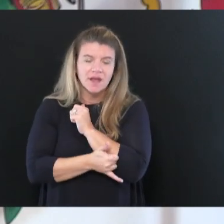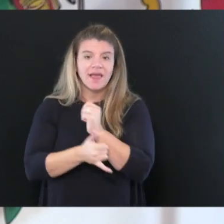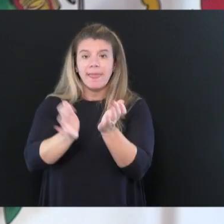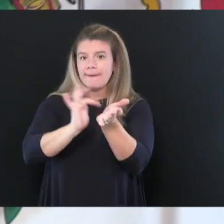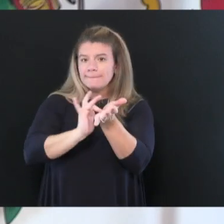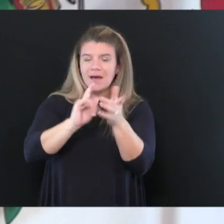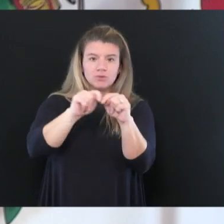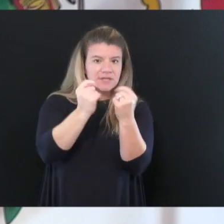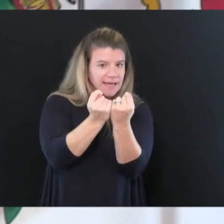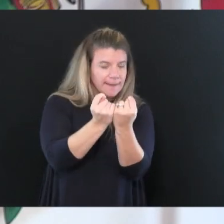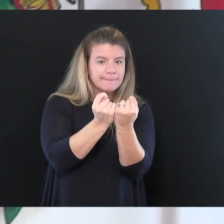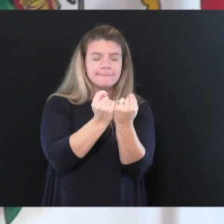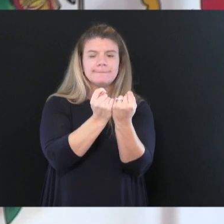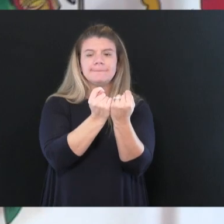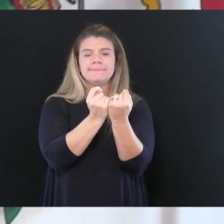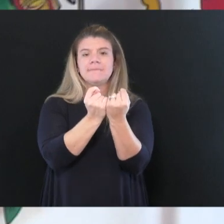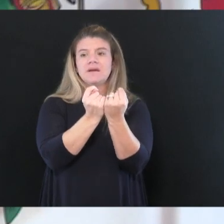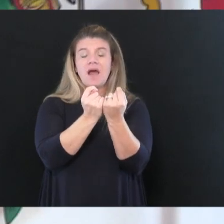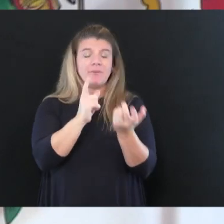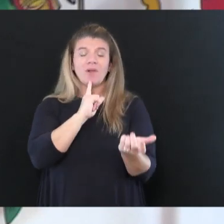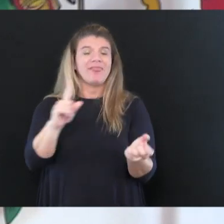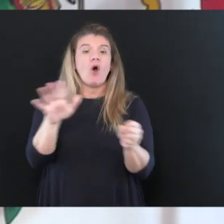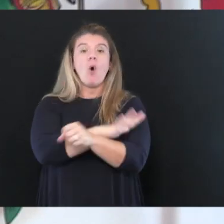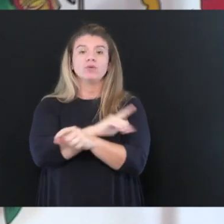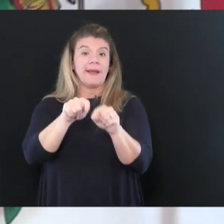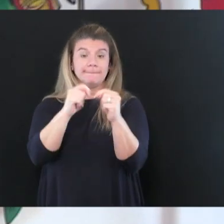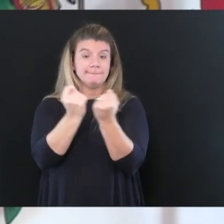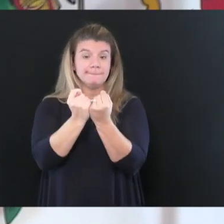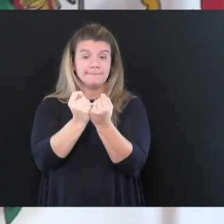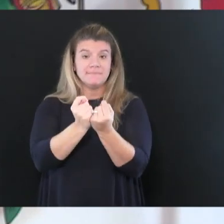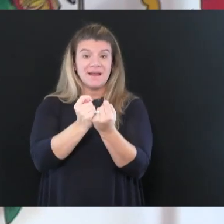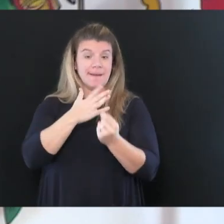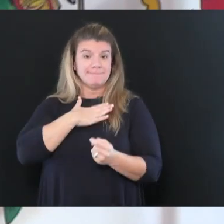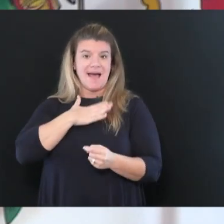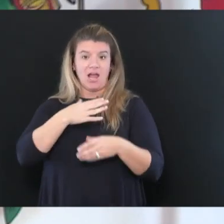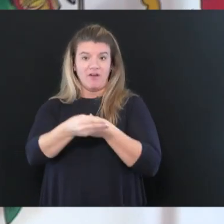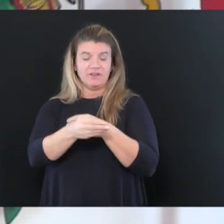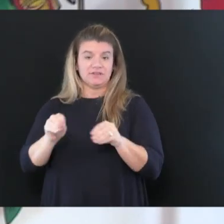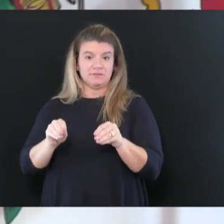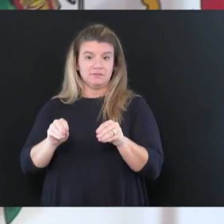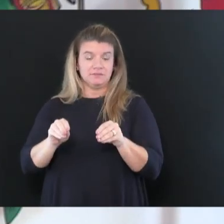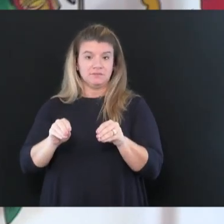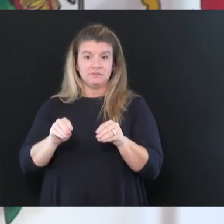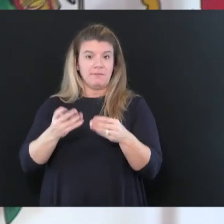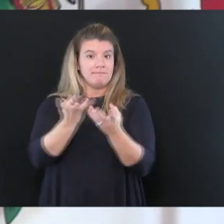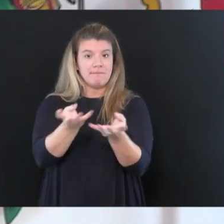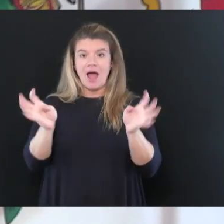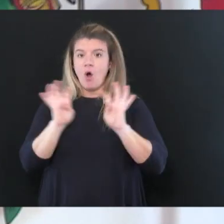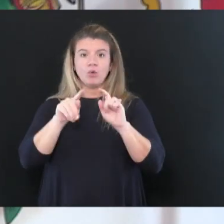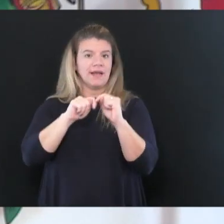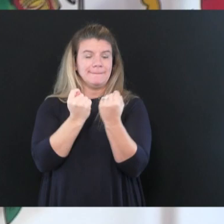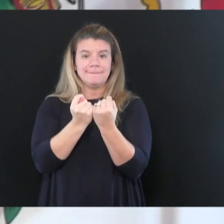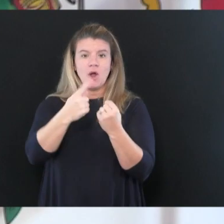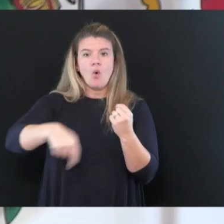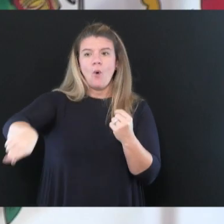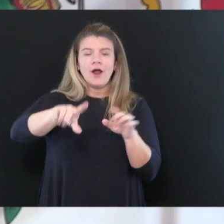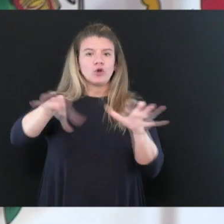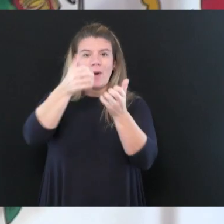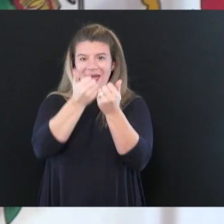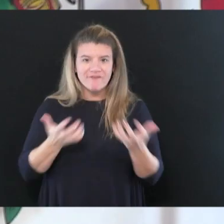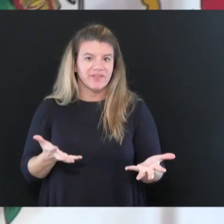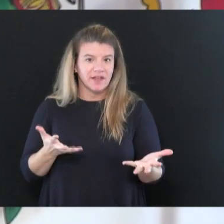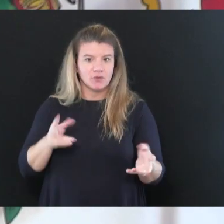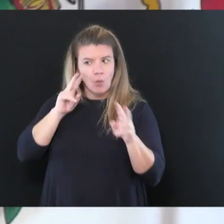medical team as well as all of us from the governor's office to DHHR, and all of us are doing exactly